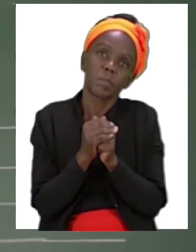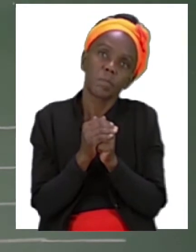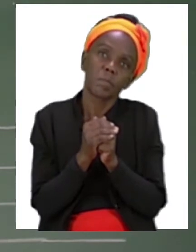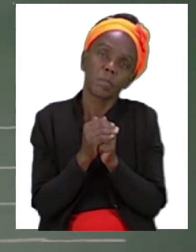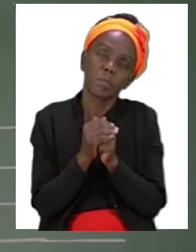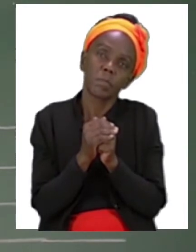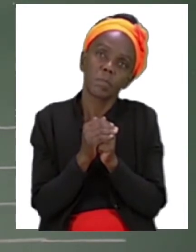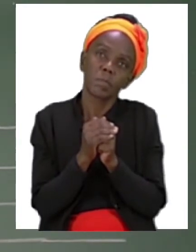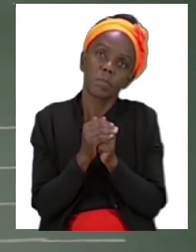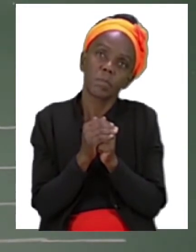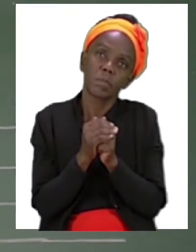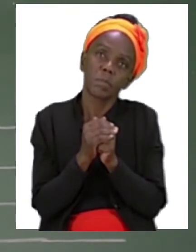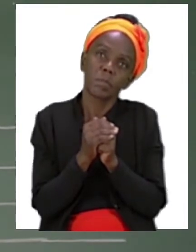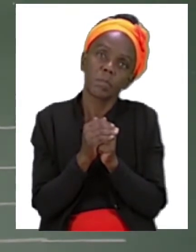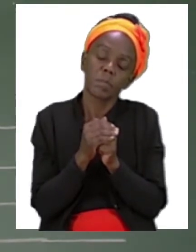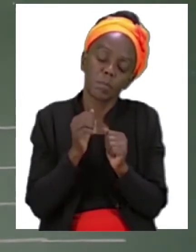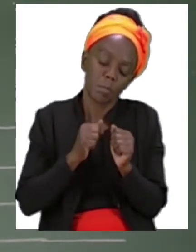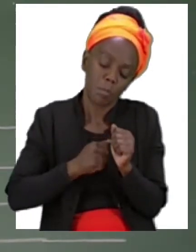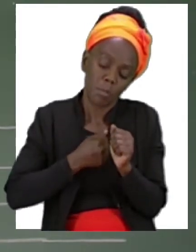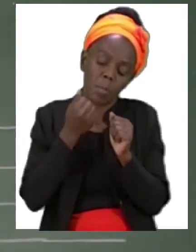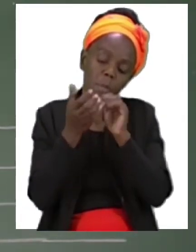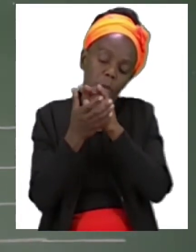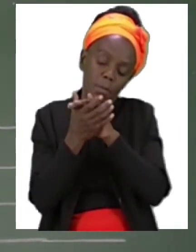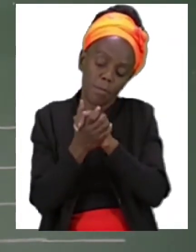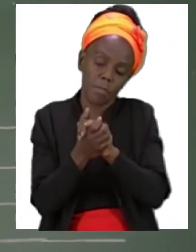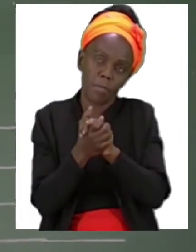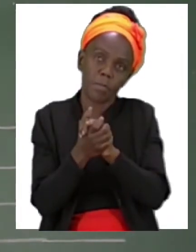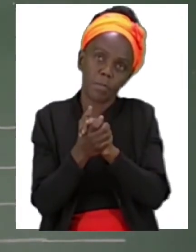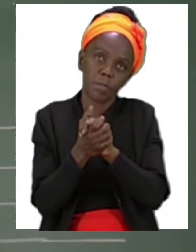Apostrophe. So my friend's name.